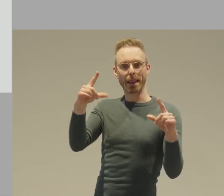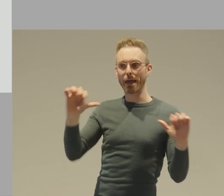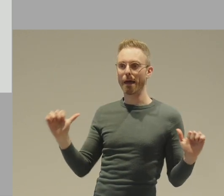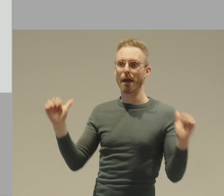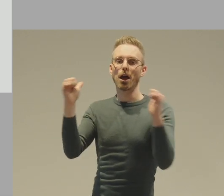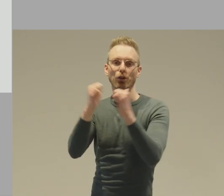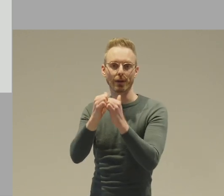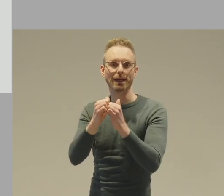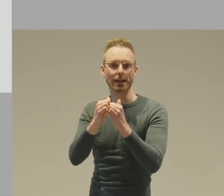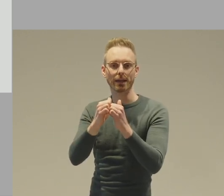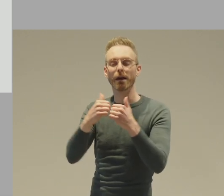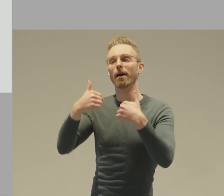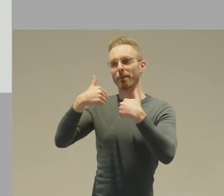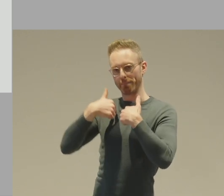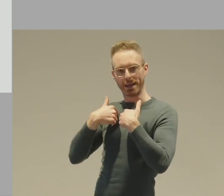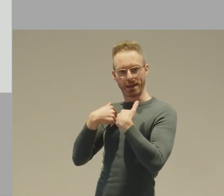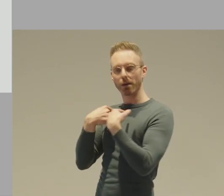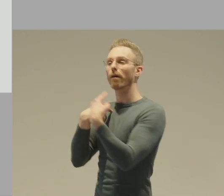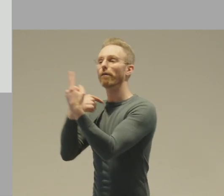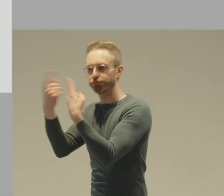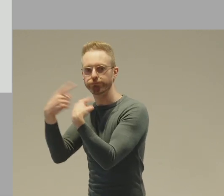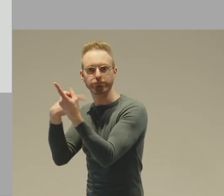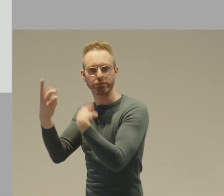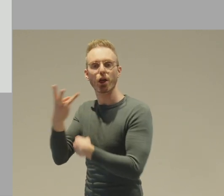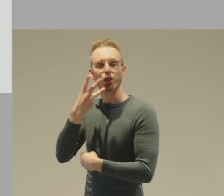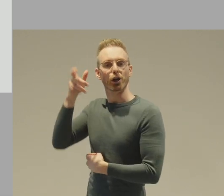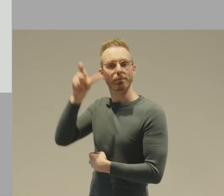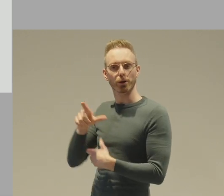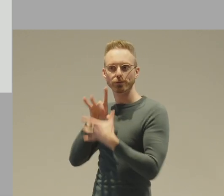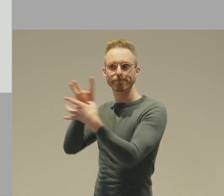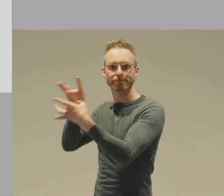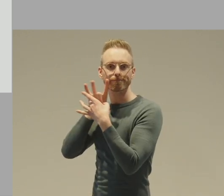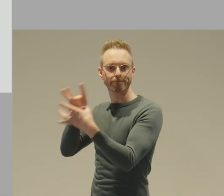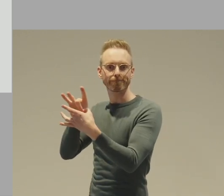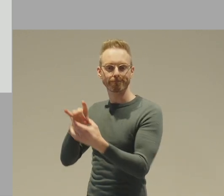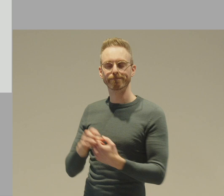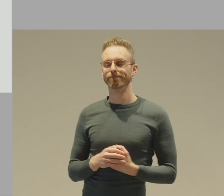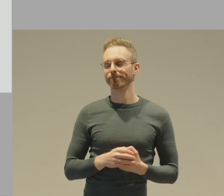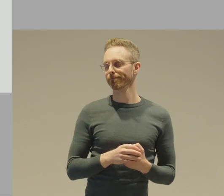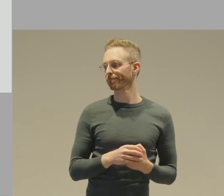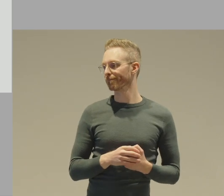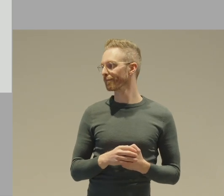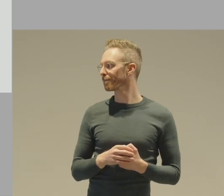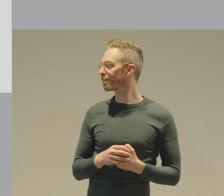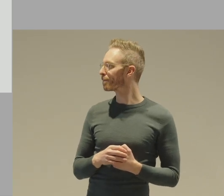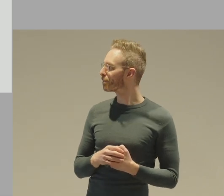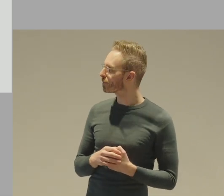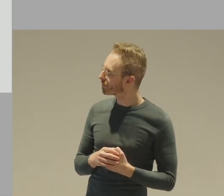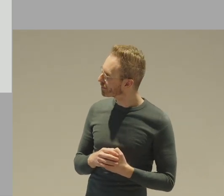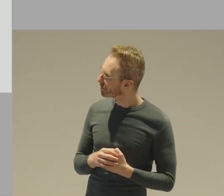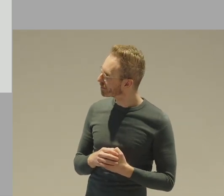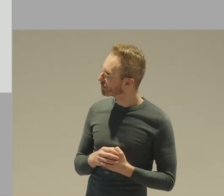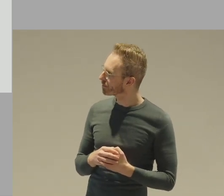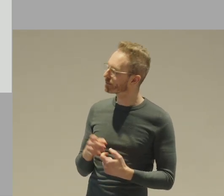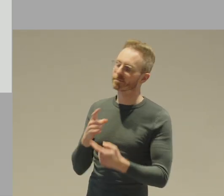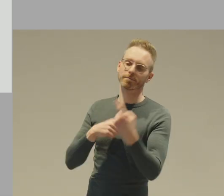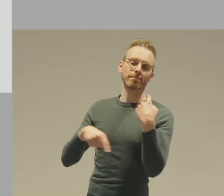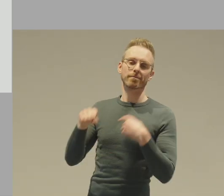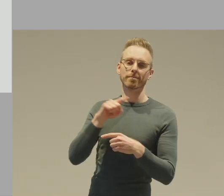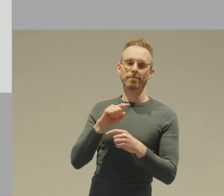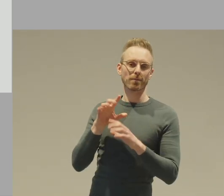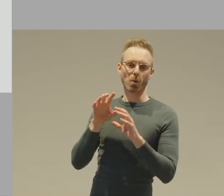is important when the advisor does get in touch initially. And it often can be, well, actually, no, I'm going to come back to that in a second,